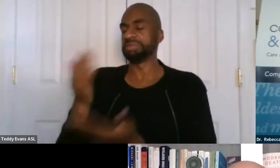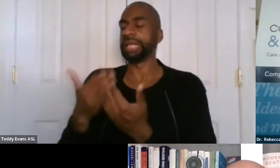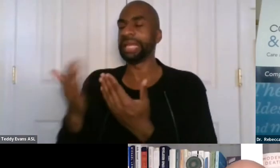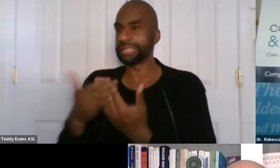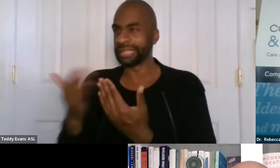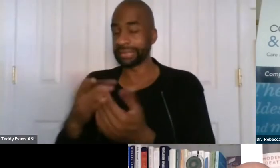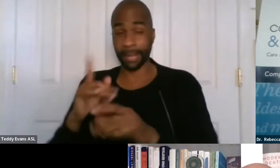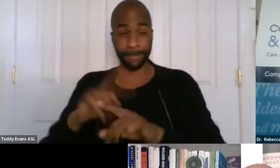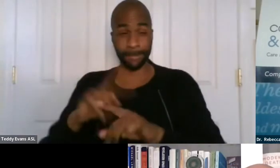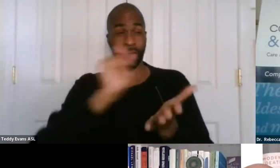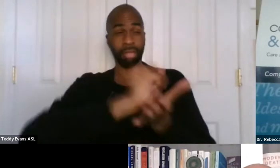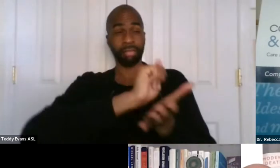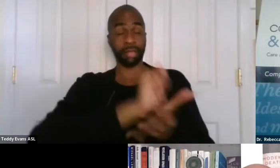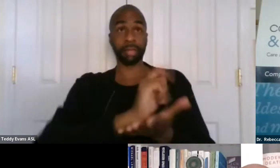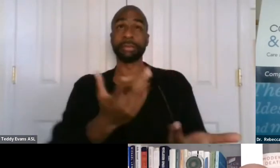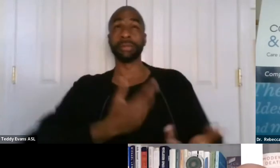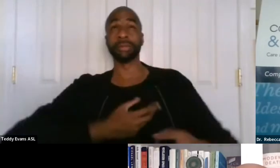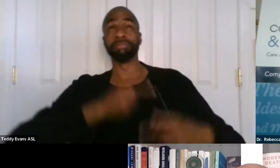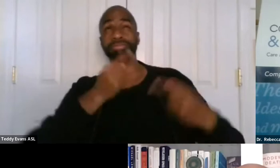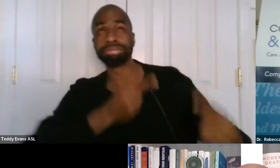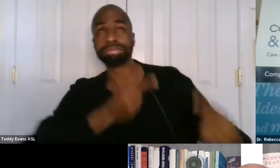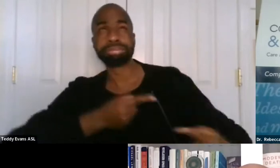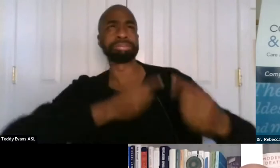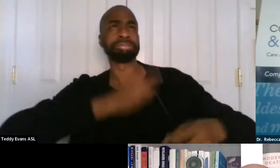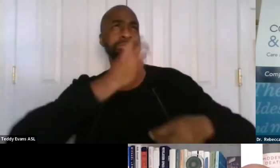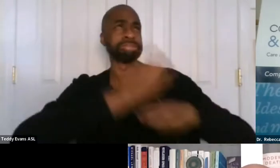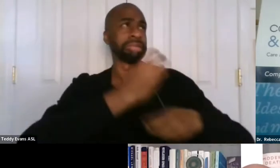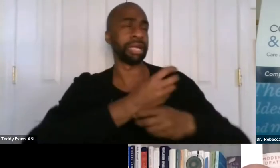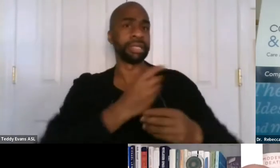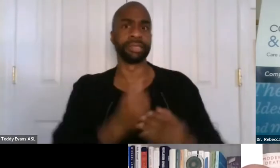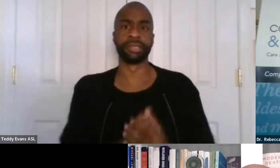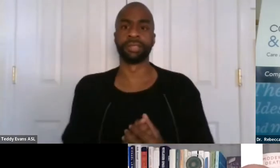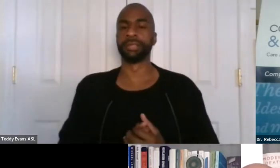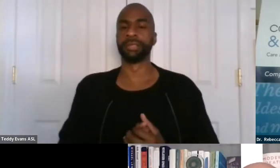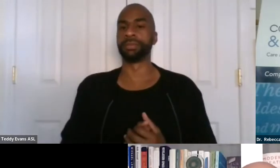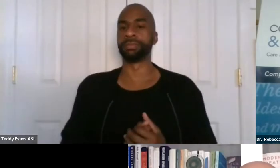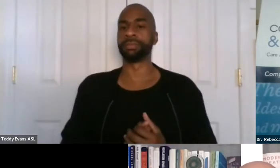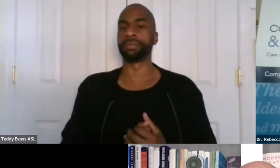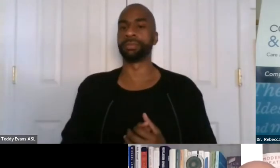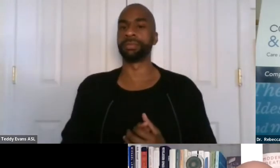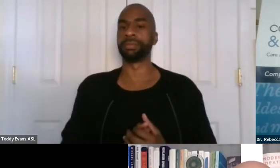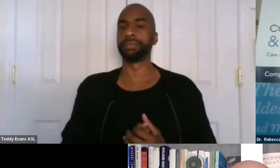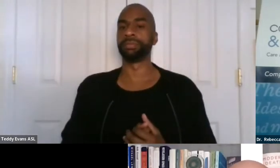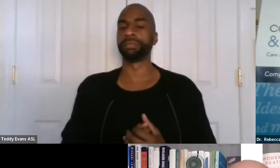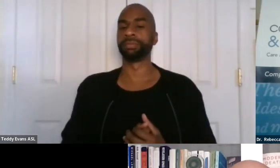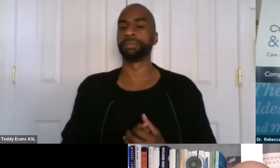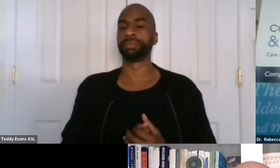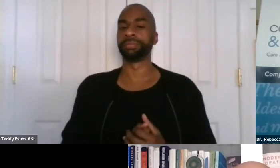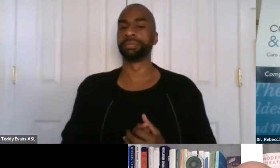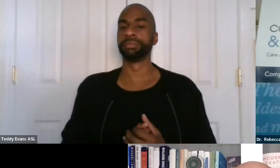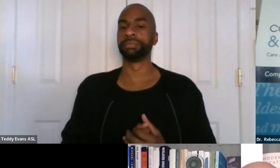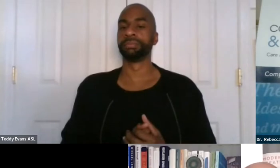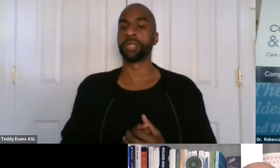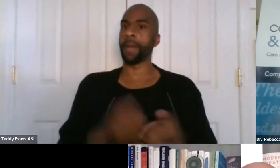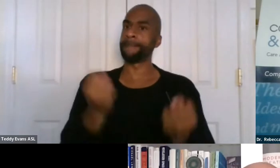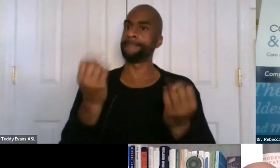procedures that we do that don't have a lot of great evidence, the amount of surgeries that we do that actually the rate of failure is extremely high.